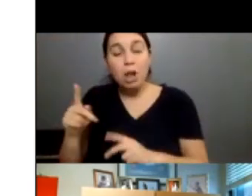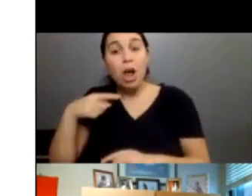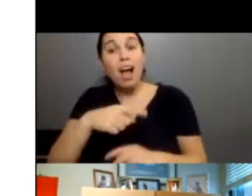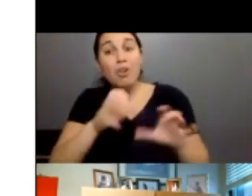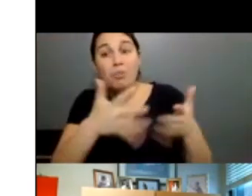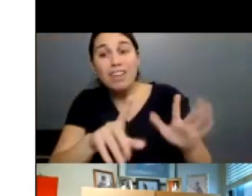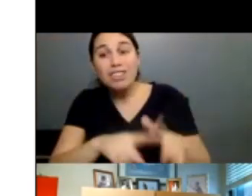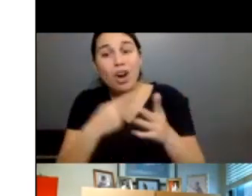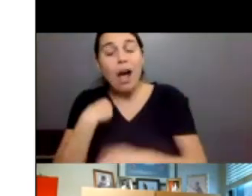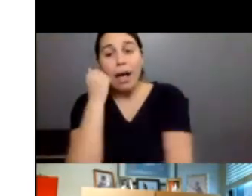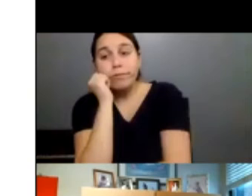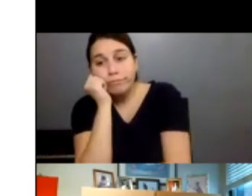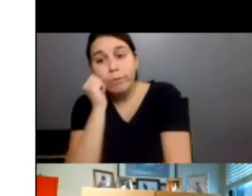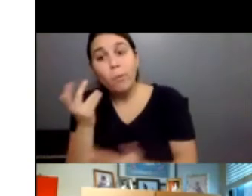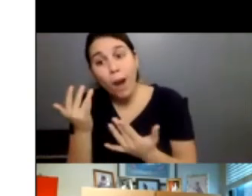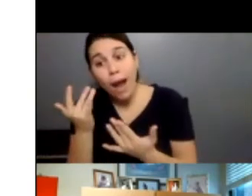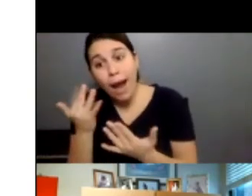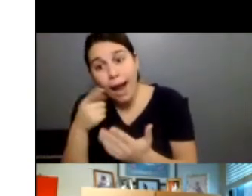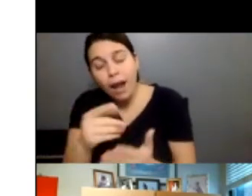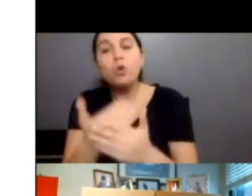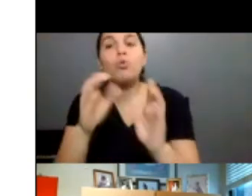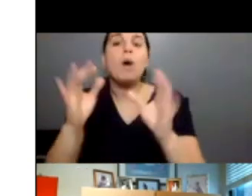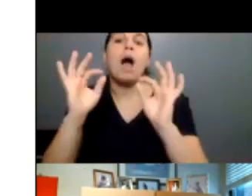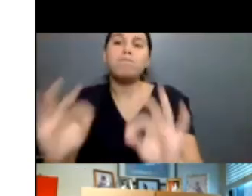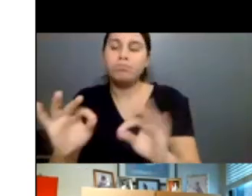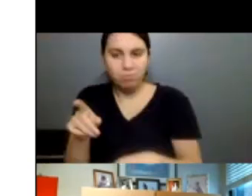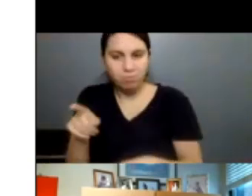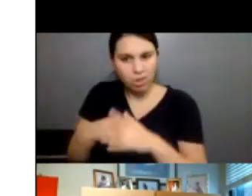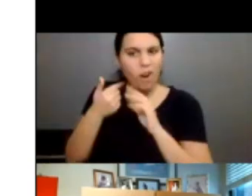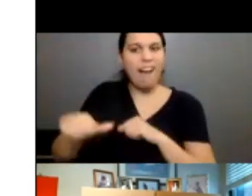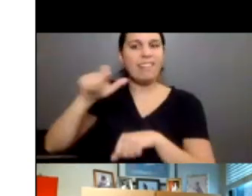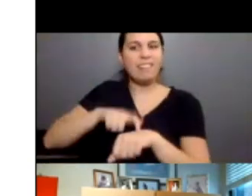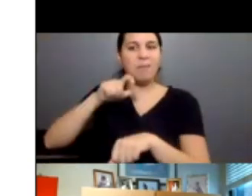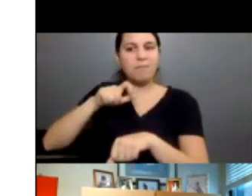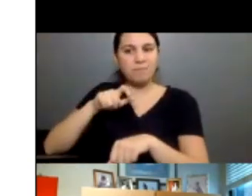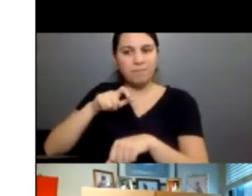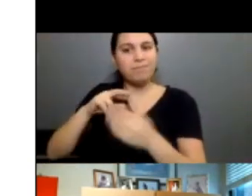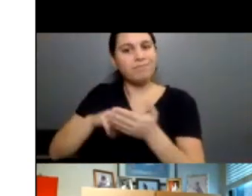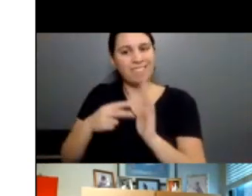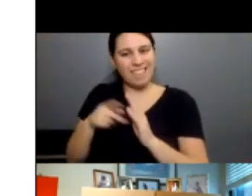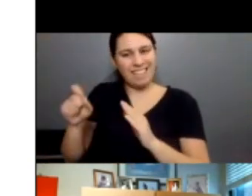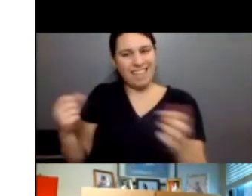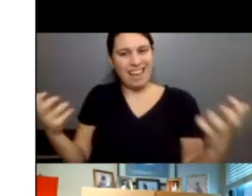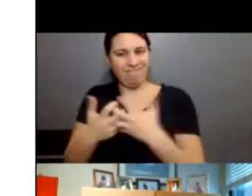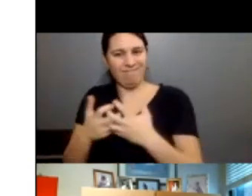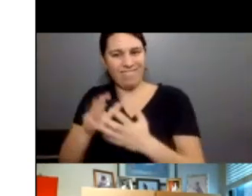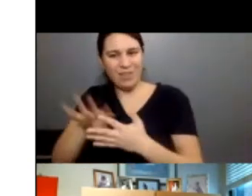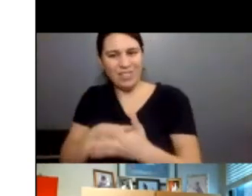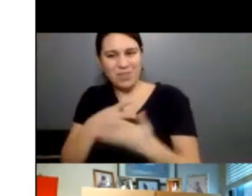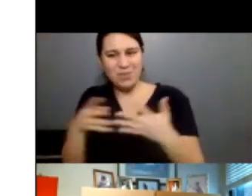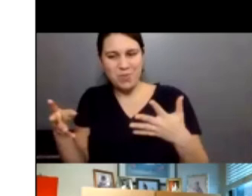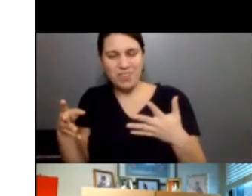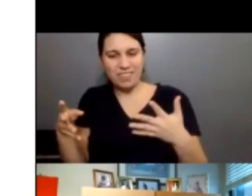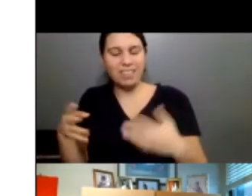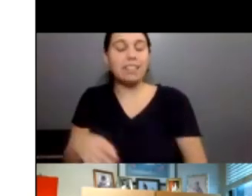start. Instead, they can start right away. It allows them to make Rose work for their schedule. They can